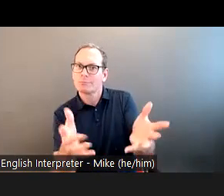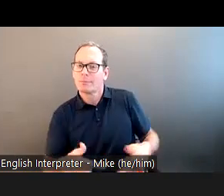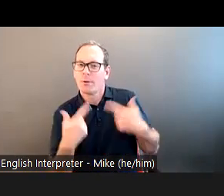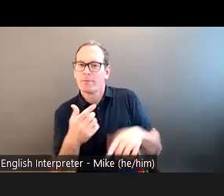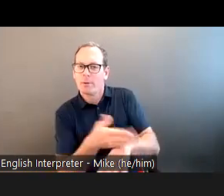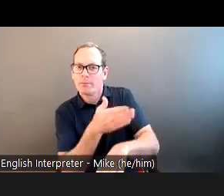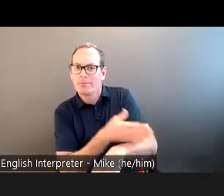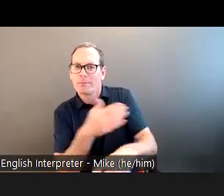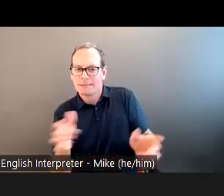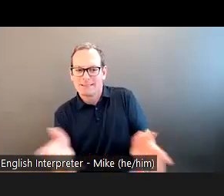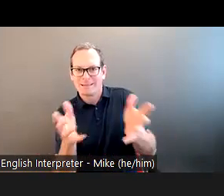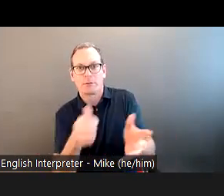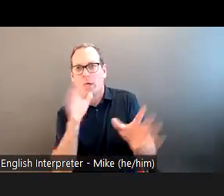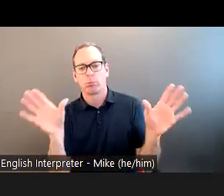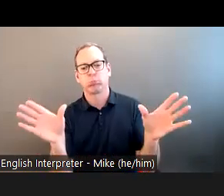them.